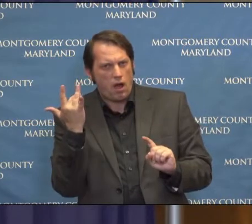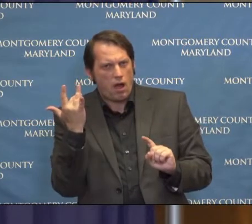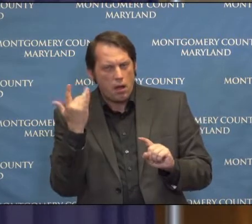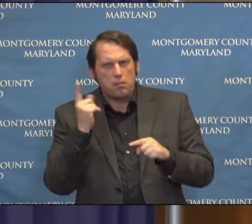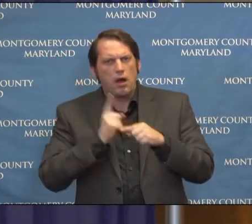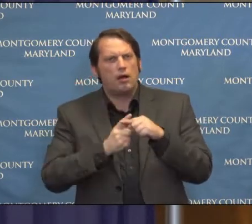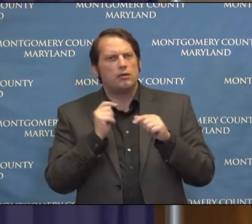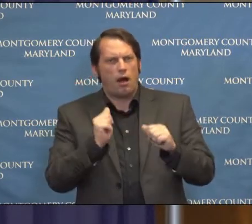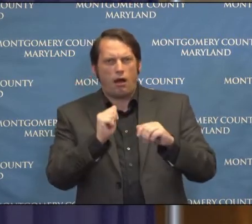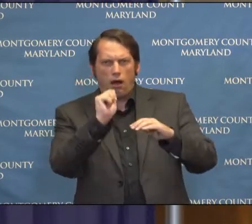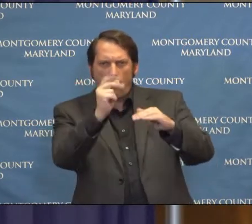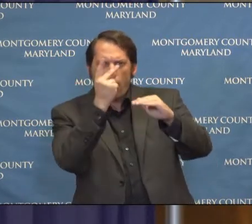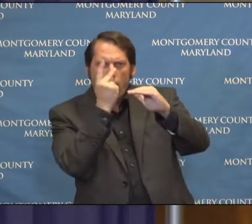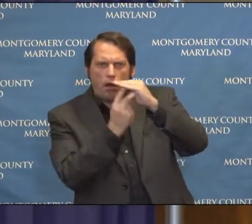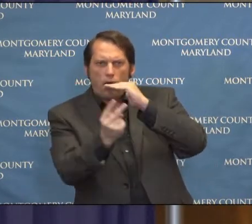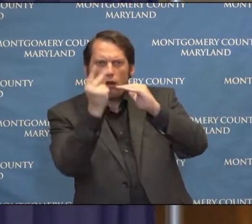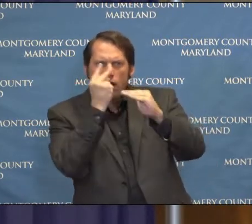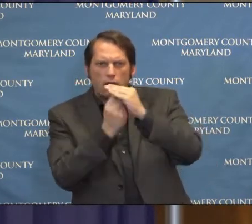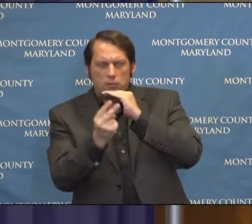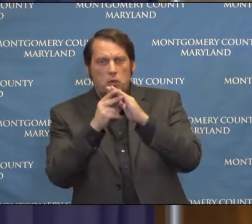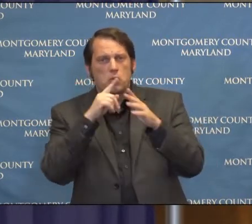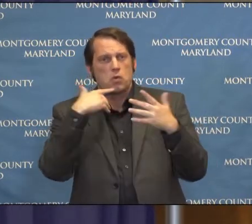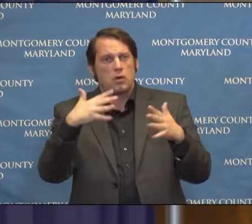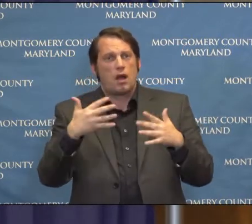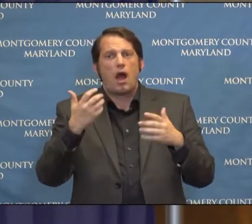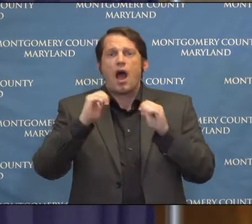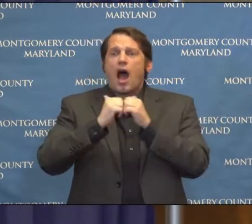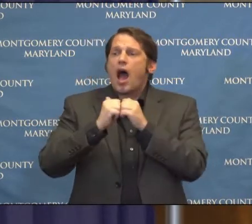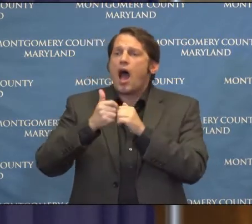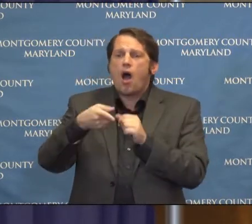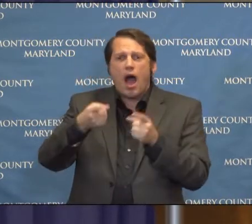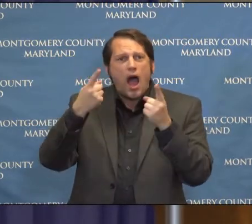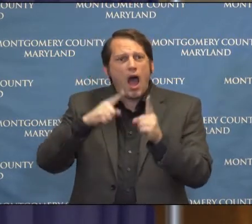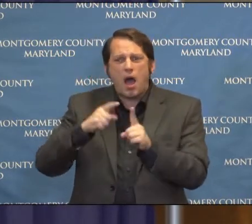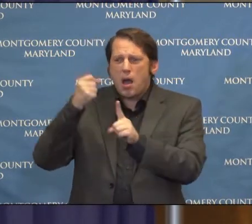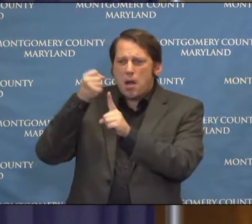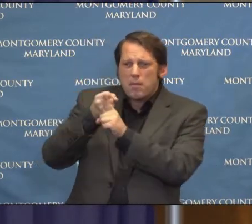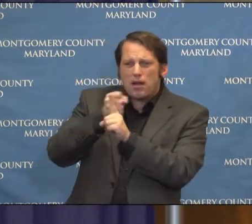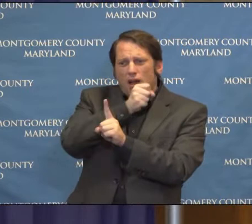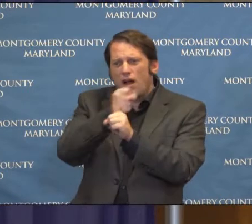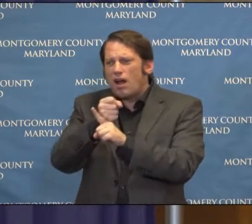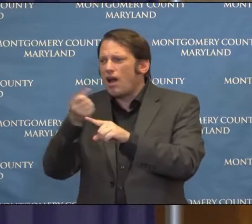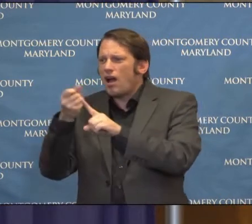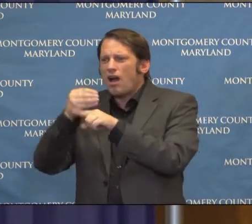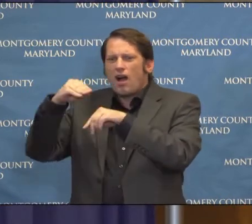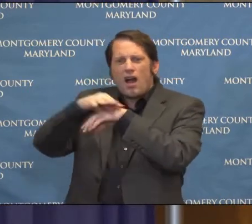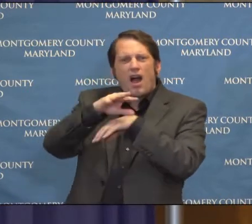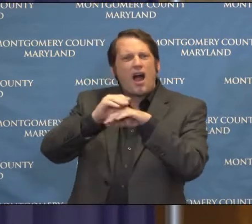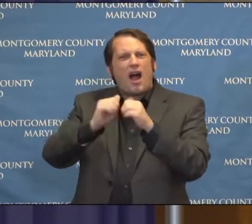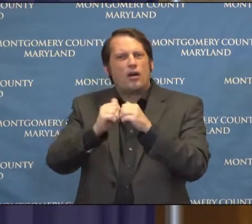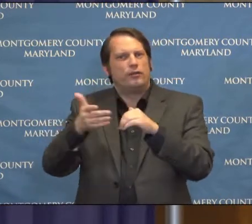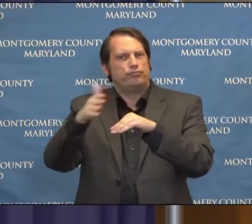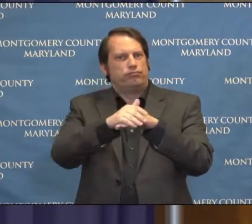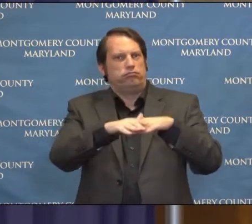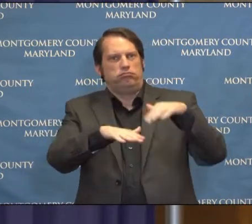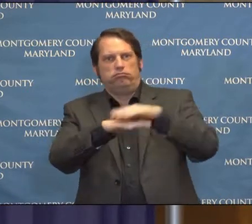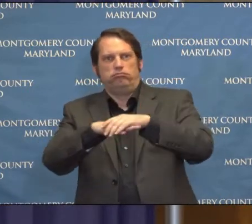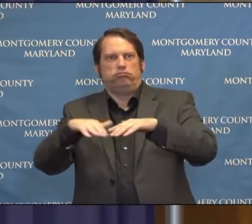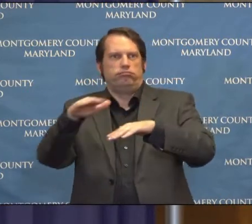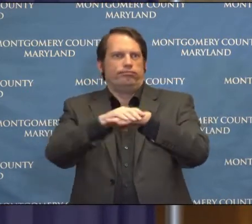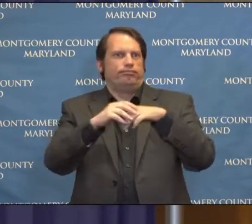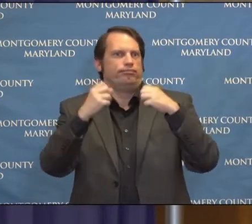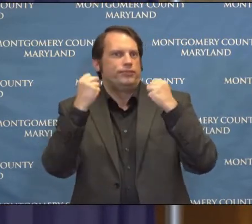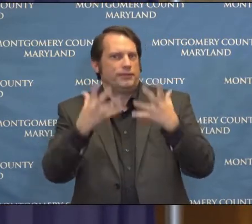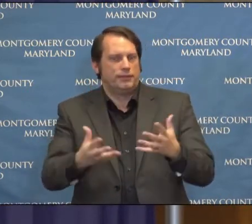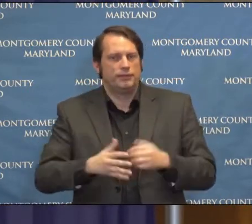may influence transmission. One is the fact that we know that communities of color are